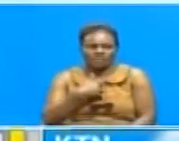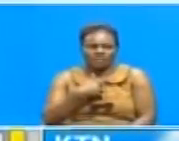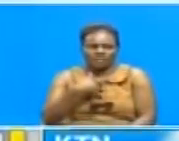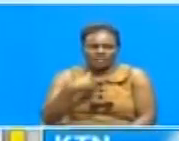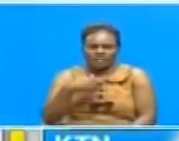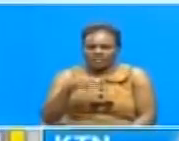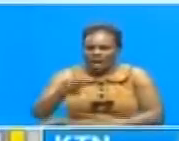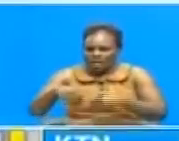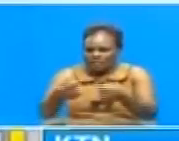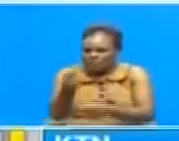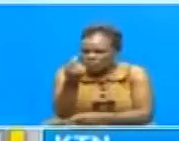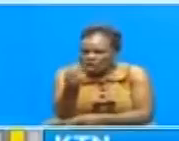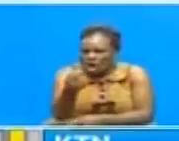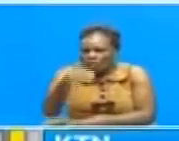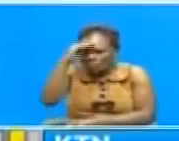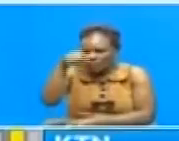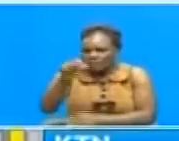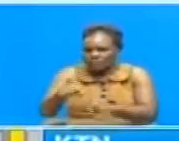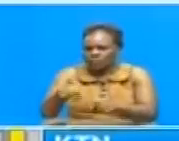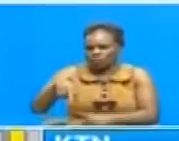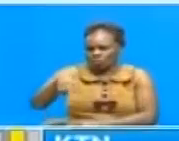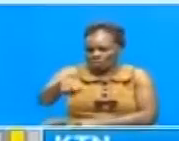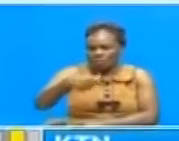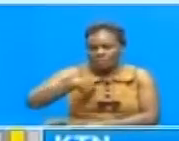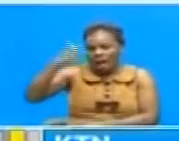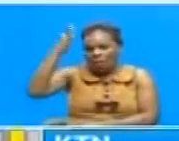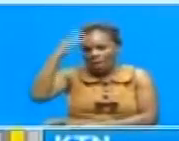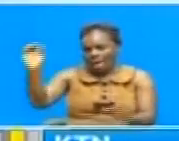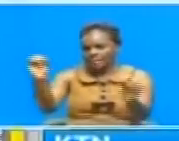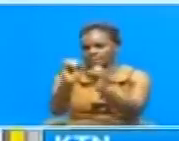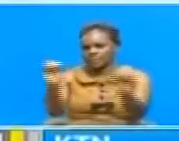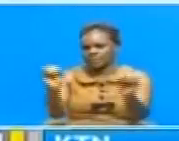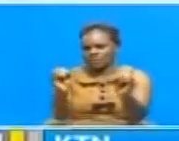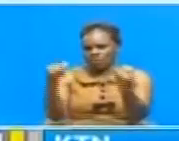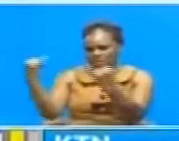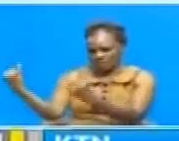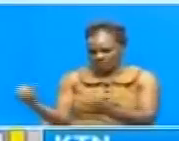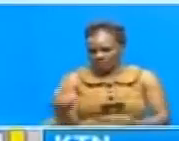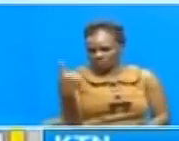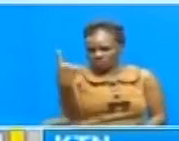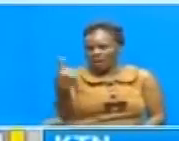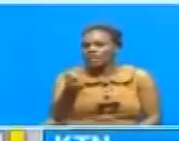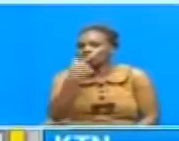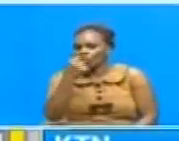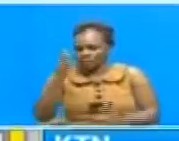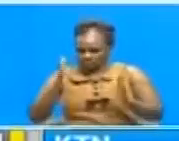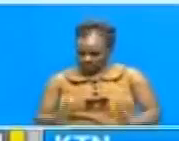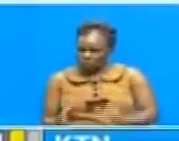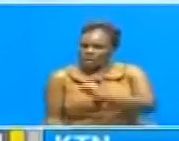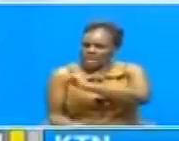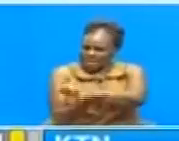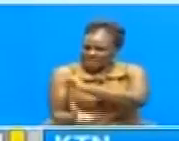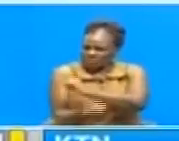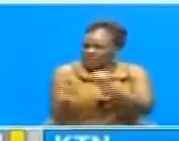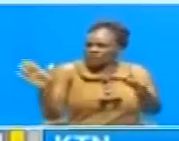walk. They cannot walk. I don't know whether, invite one of the medics to tell you